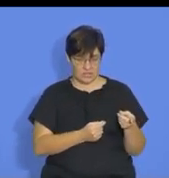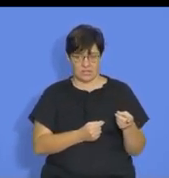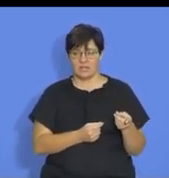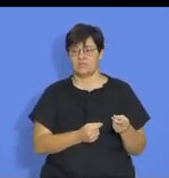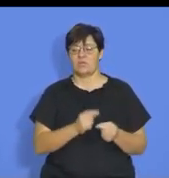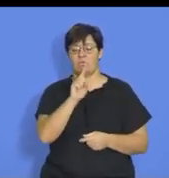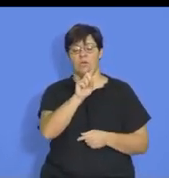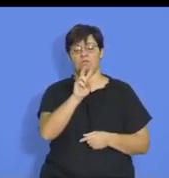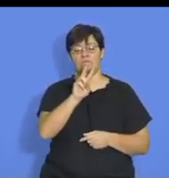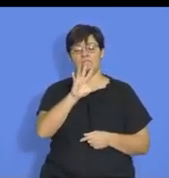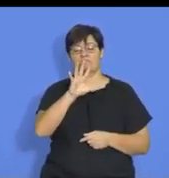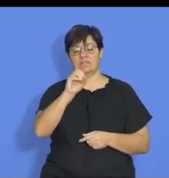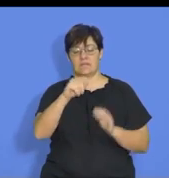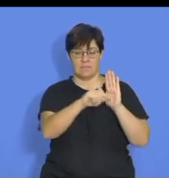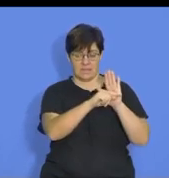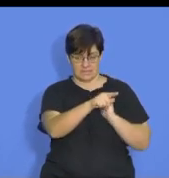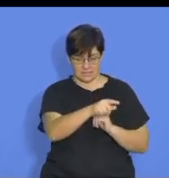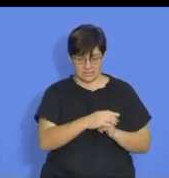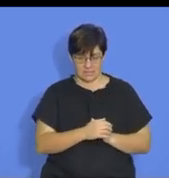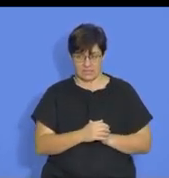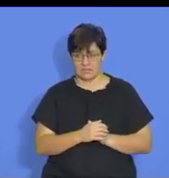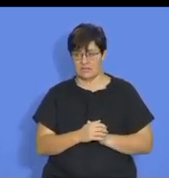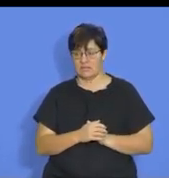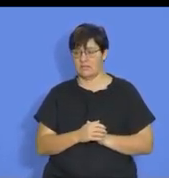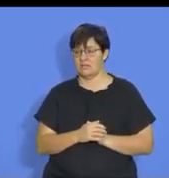less stock in the business, so minus